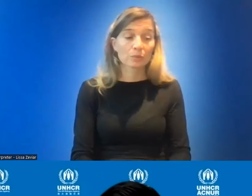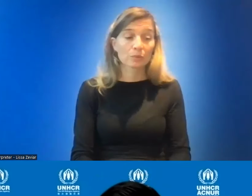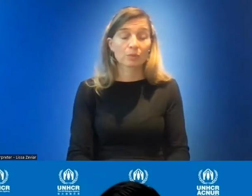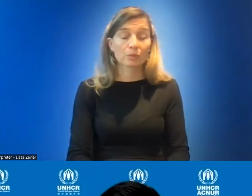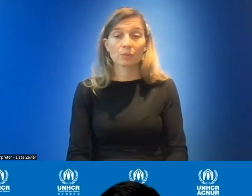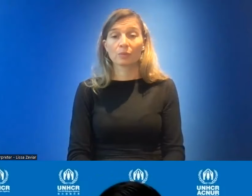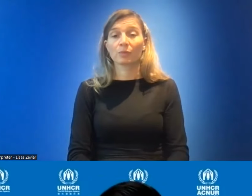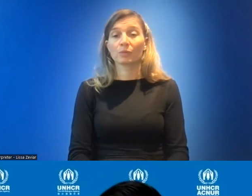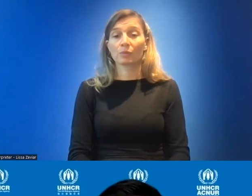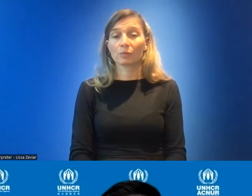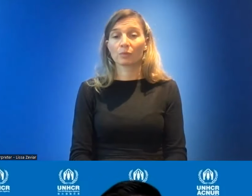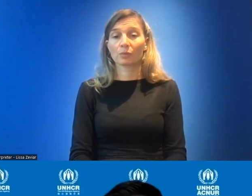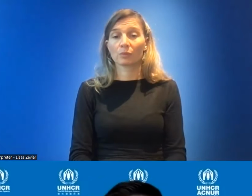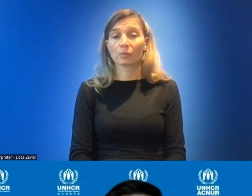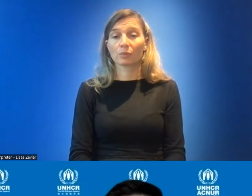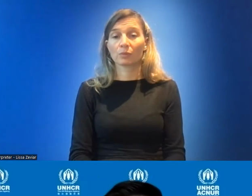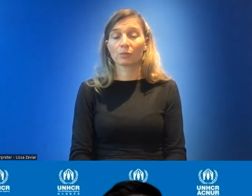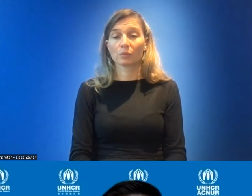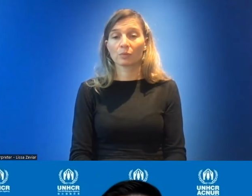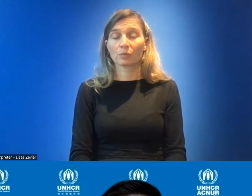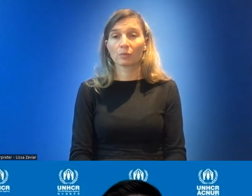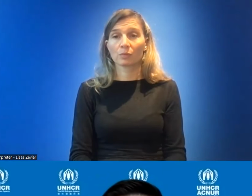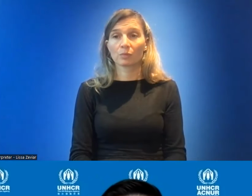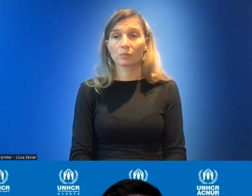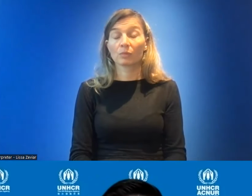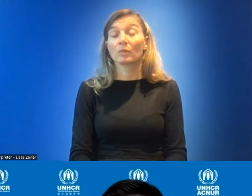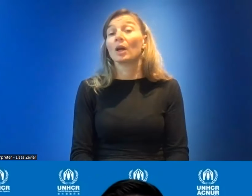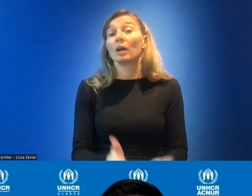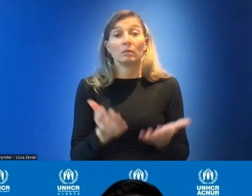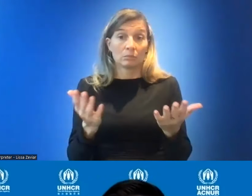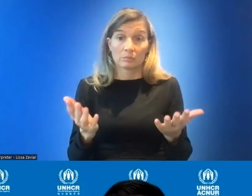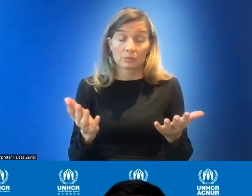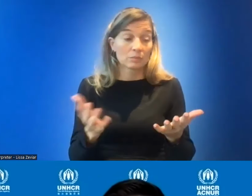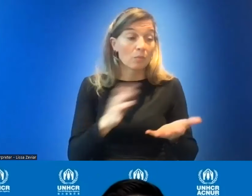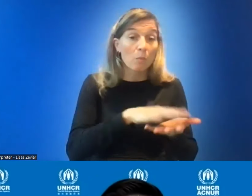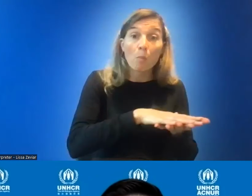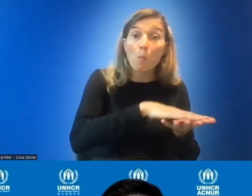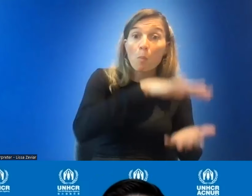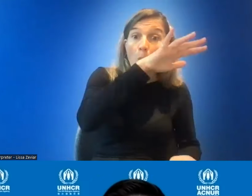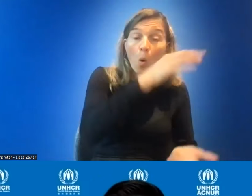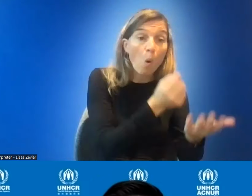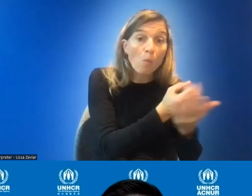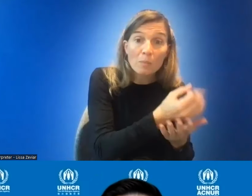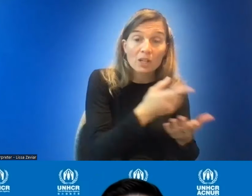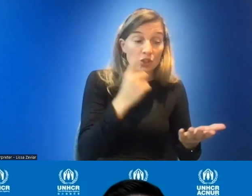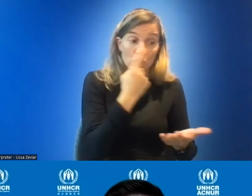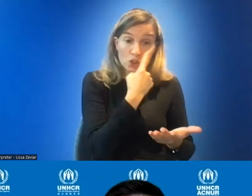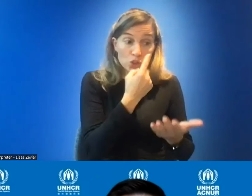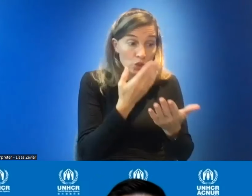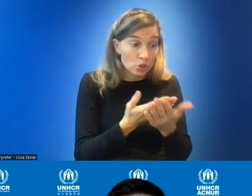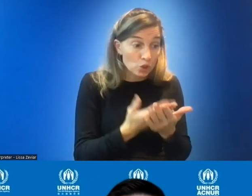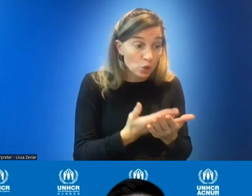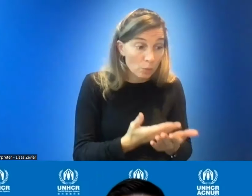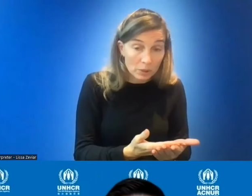however much information that an individual can collect and bring with them to document the situation, the basis by which they